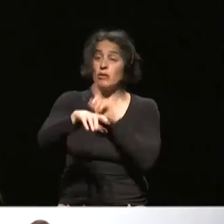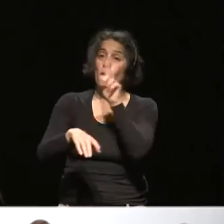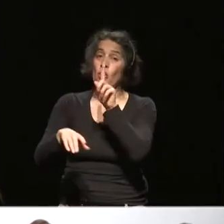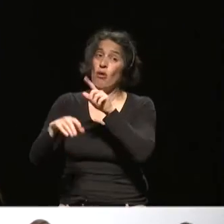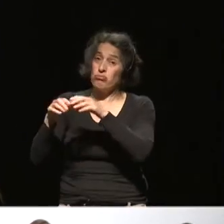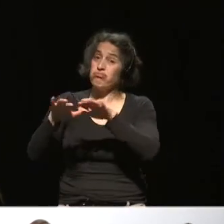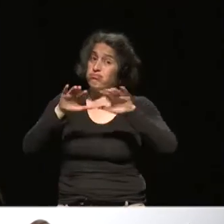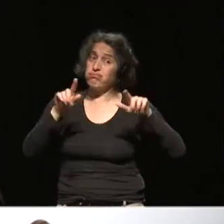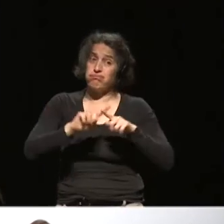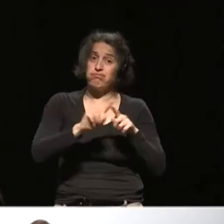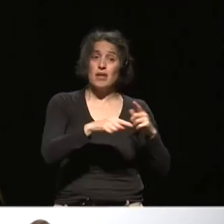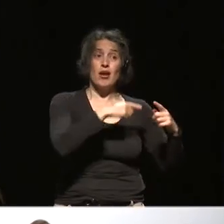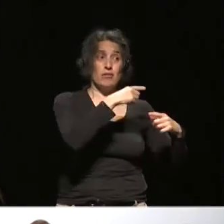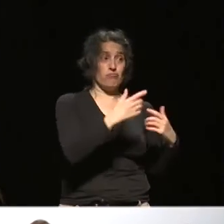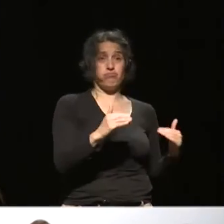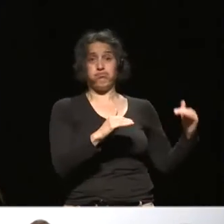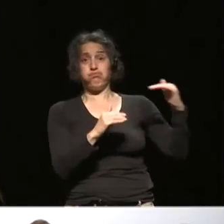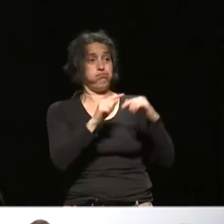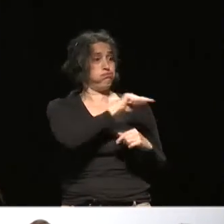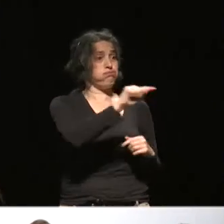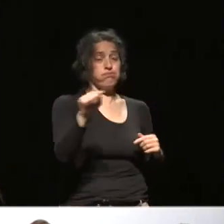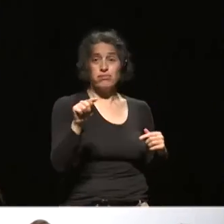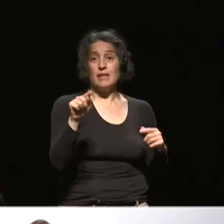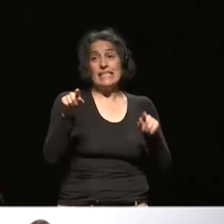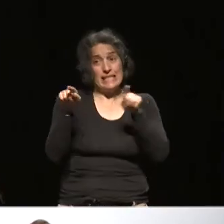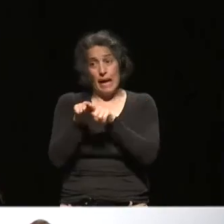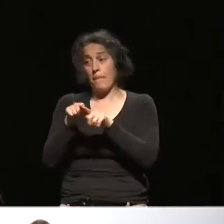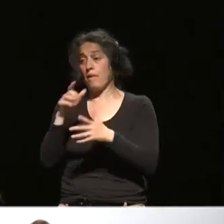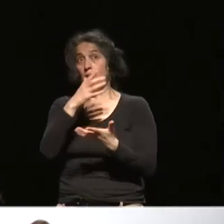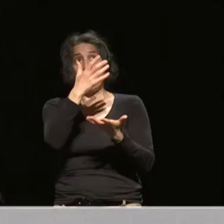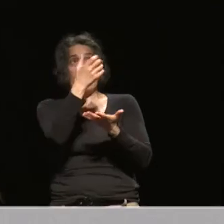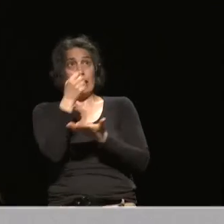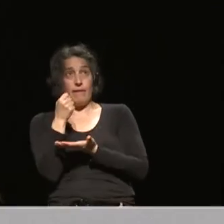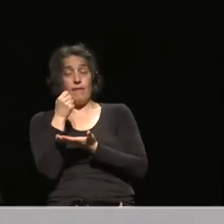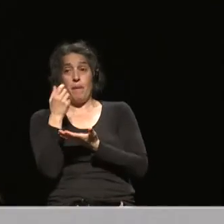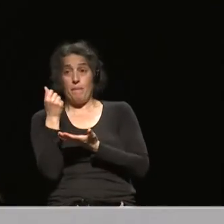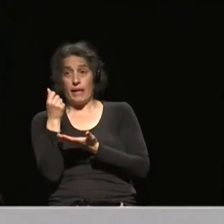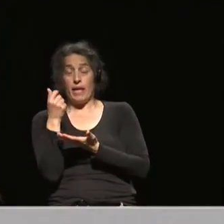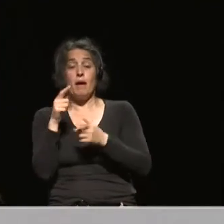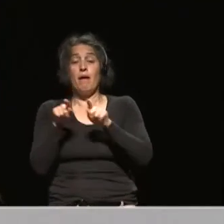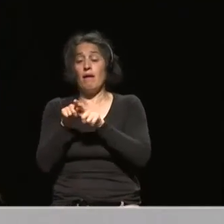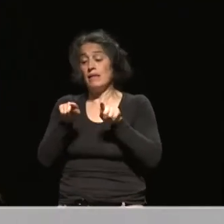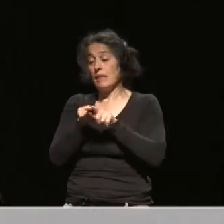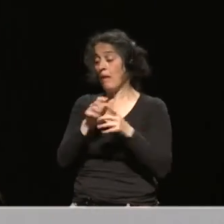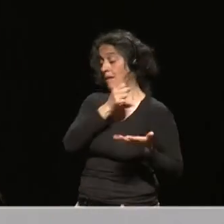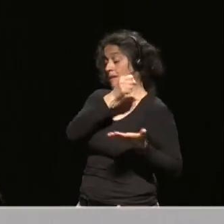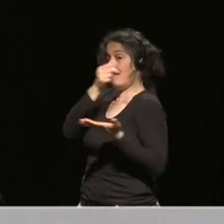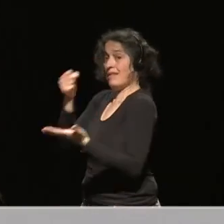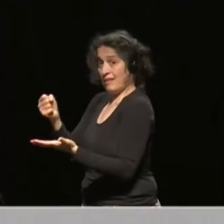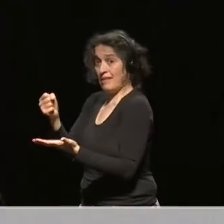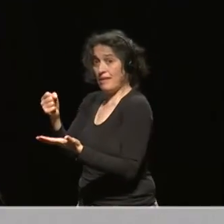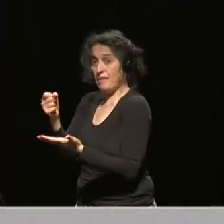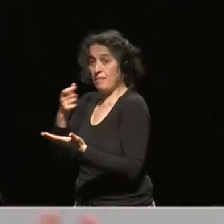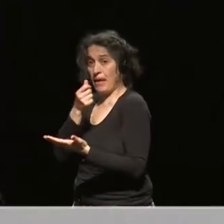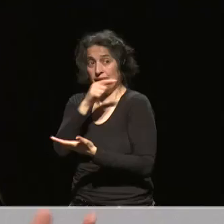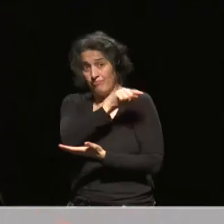corrupted who gets of course, who offers the money and who gets the money. People are paying the cost of corruption. In